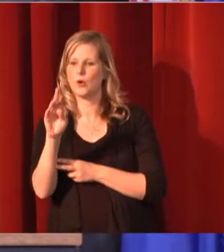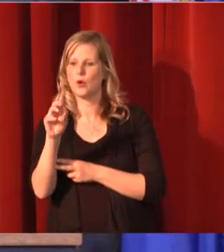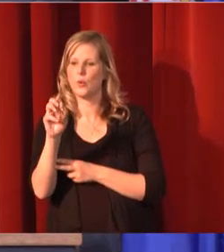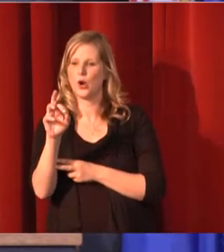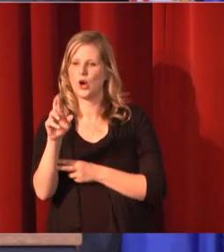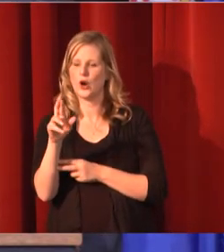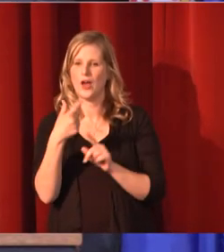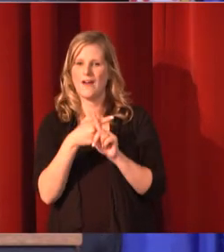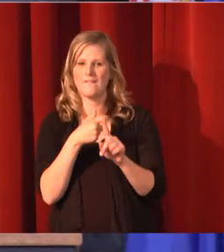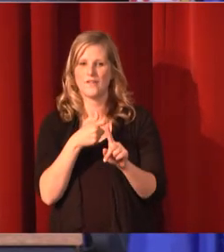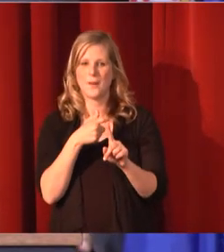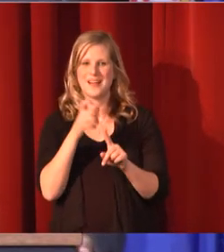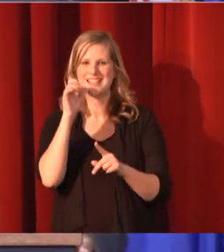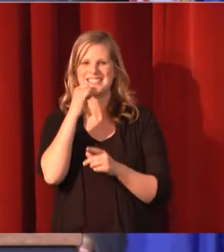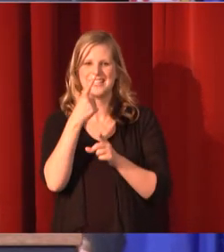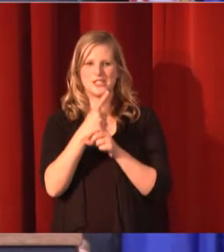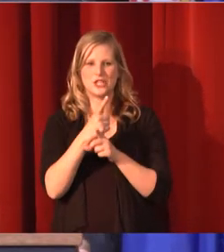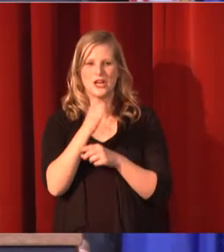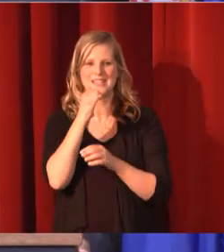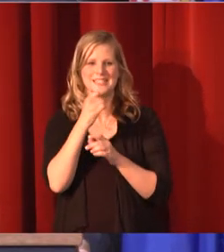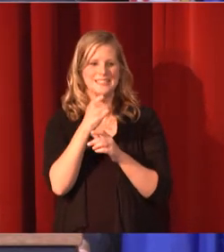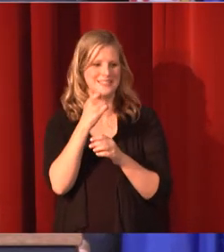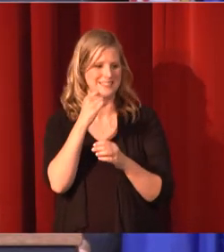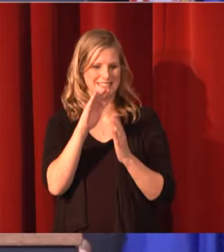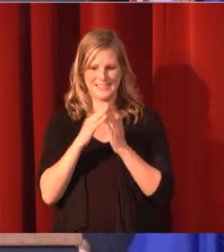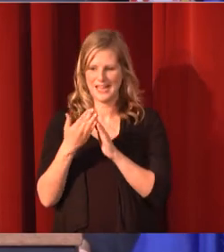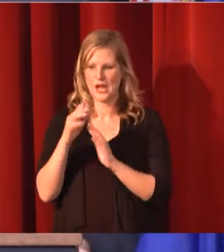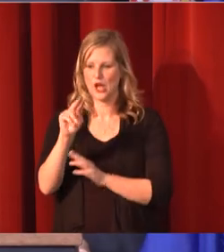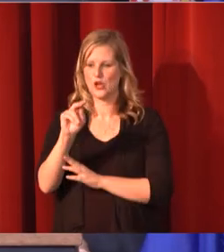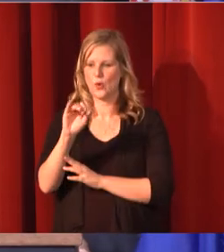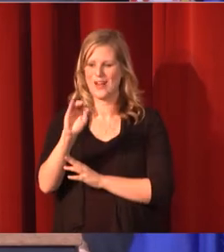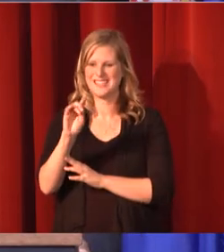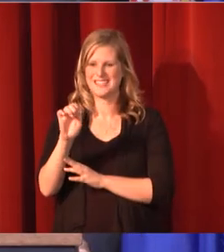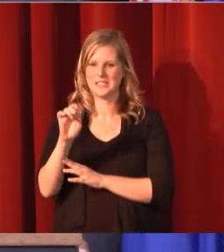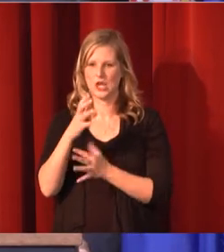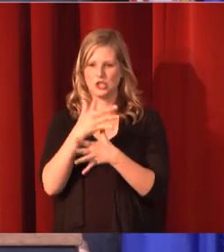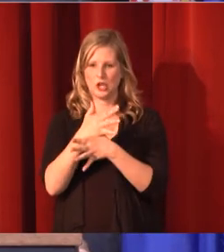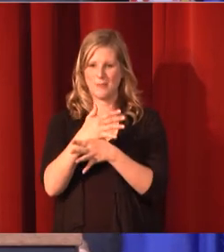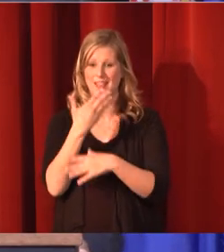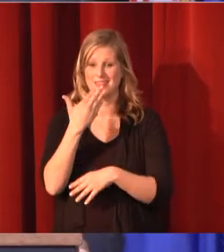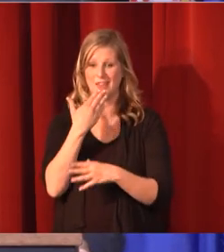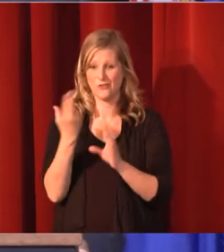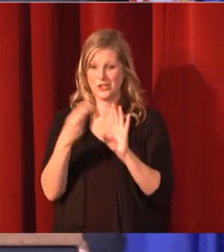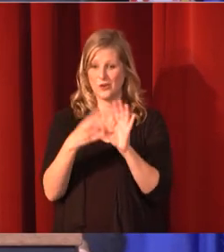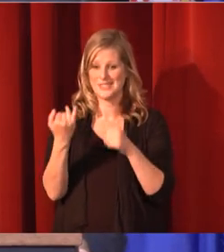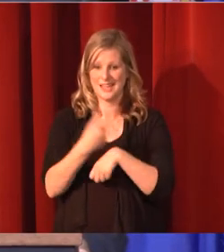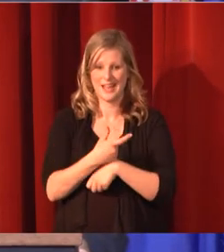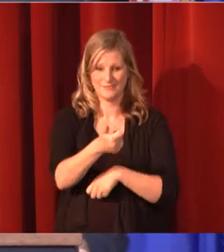our sister city noise Germany and his wife thank you so much for being here with us